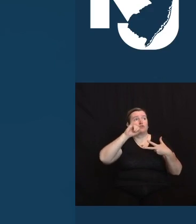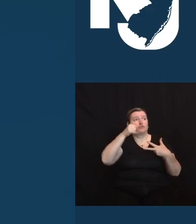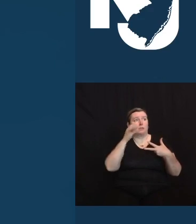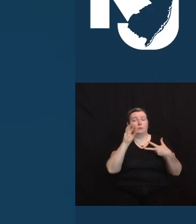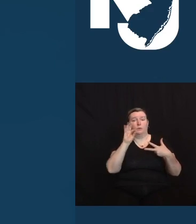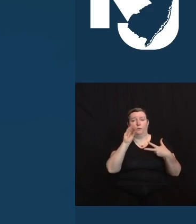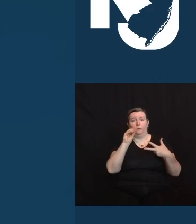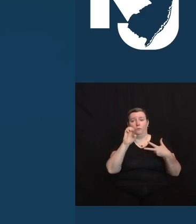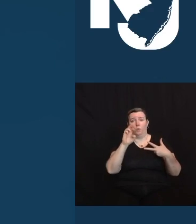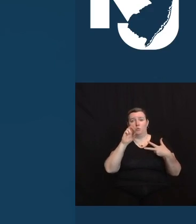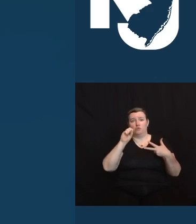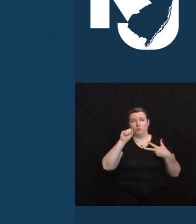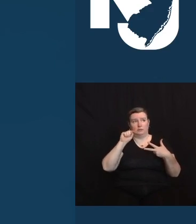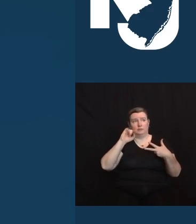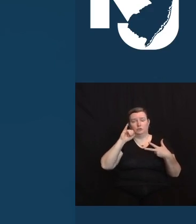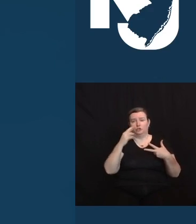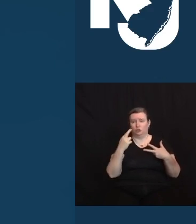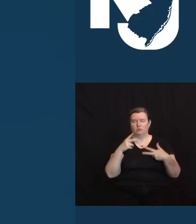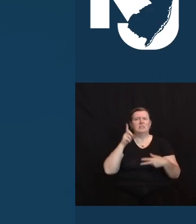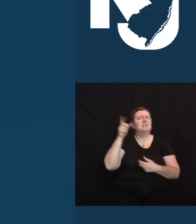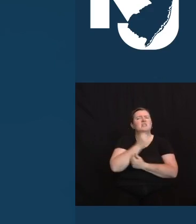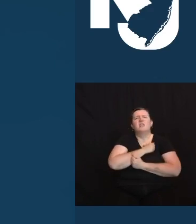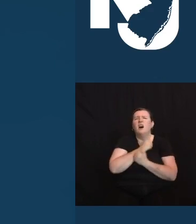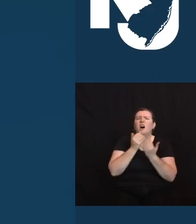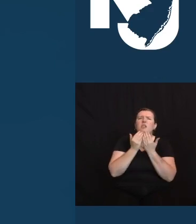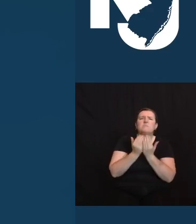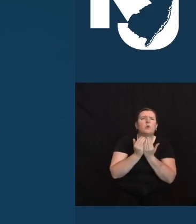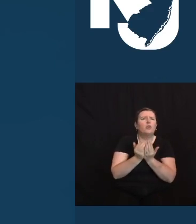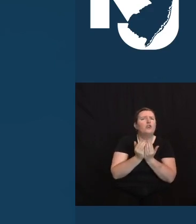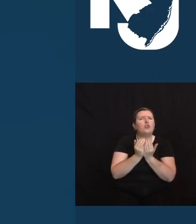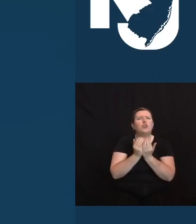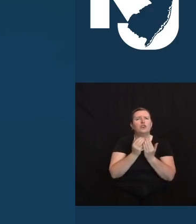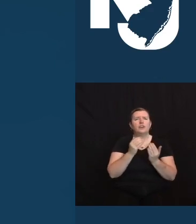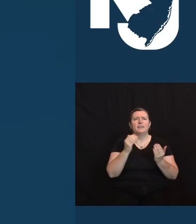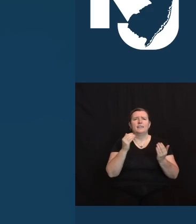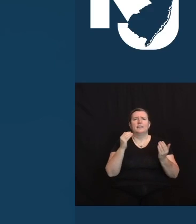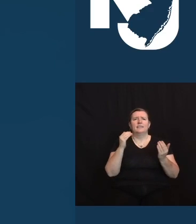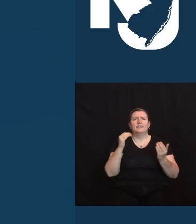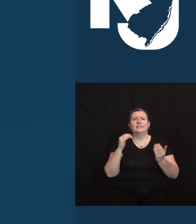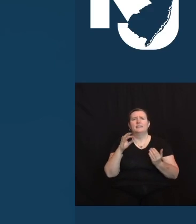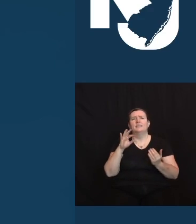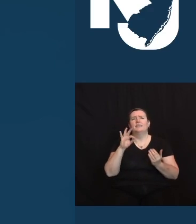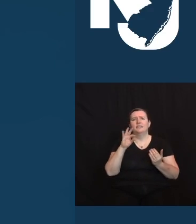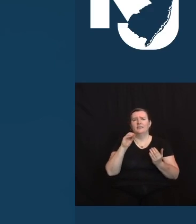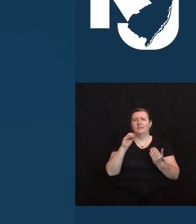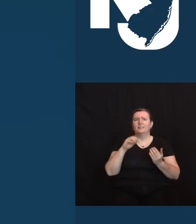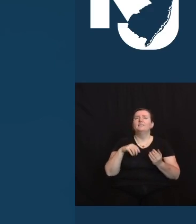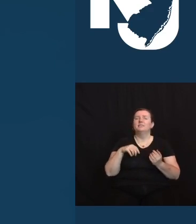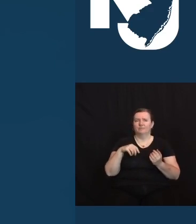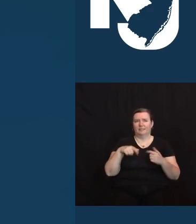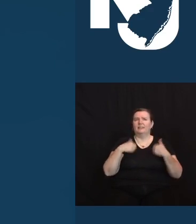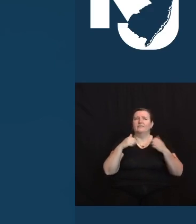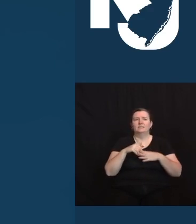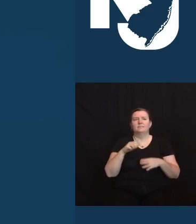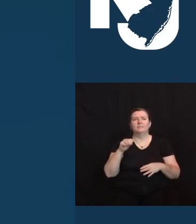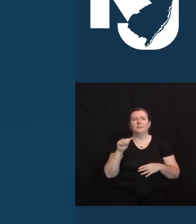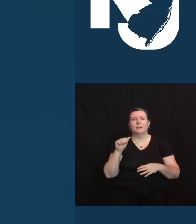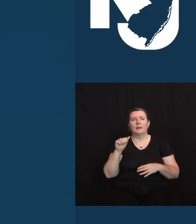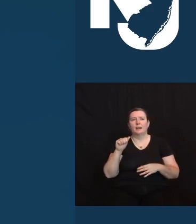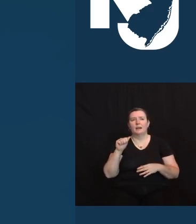right there. We remember George J. First Jr., a longtime resident of both Aberdeen and